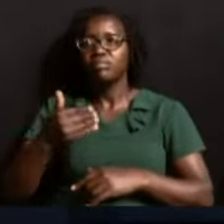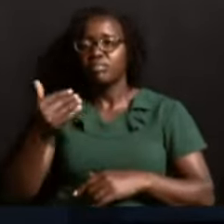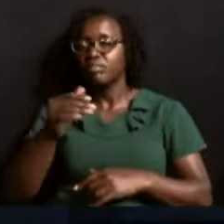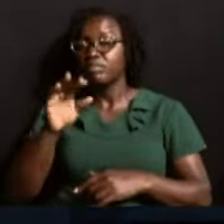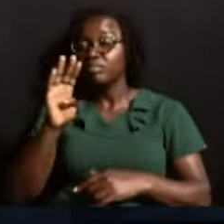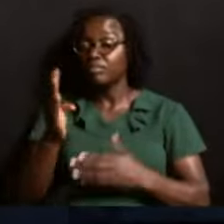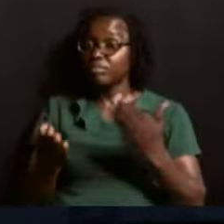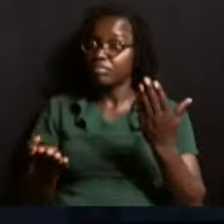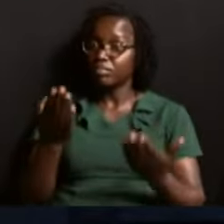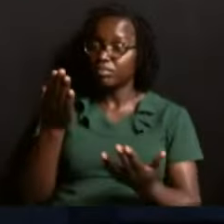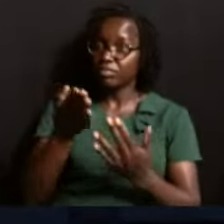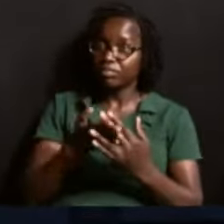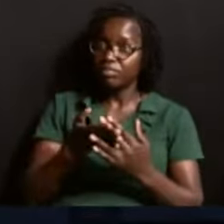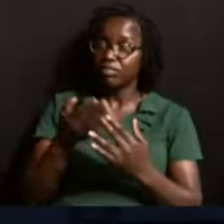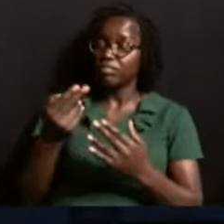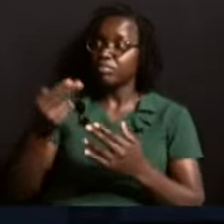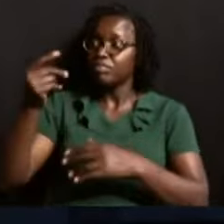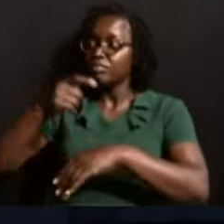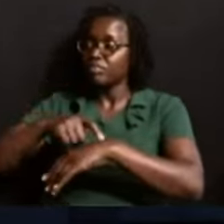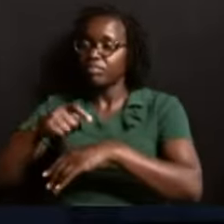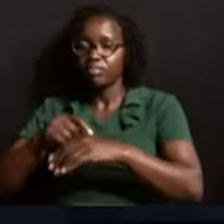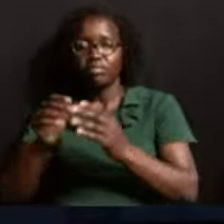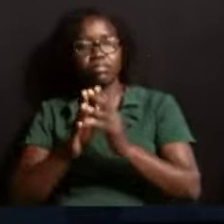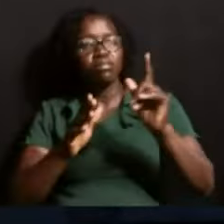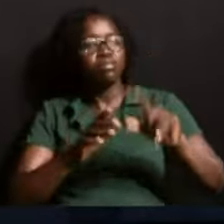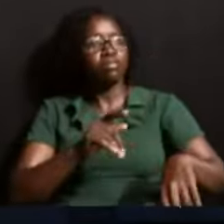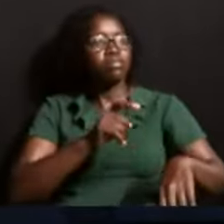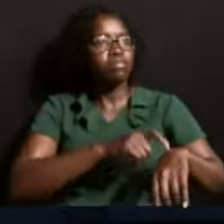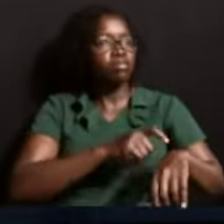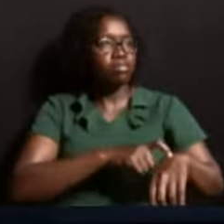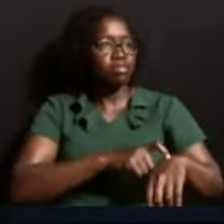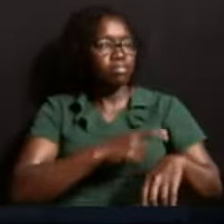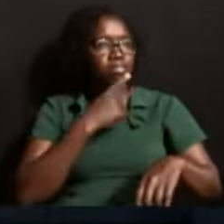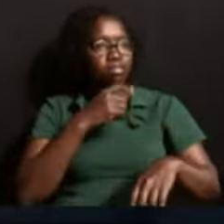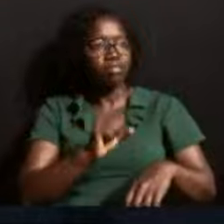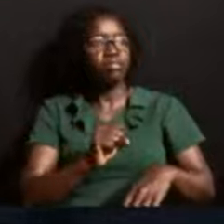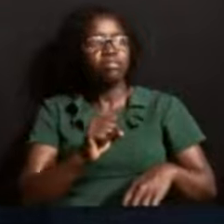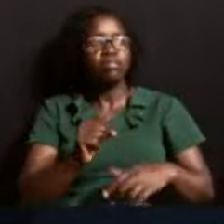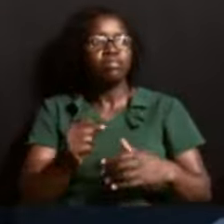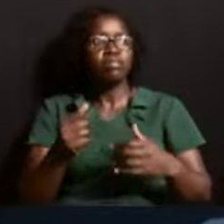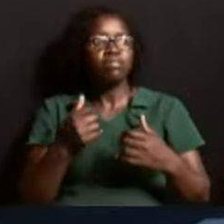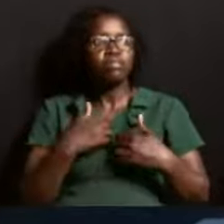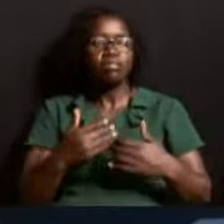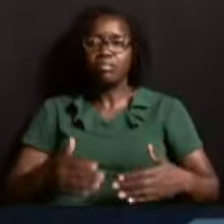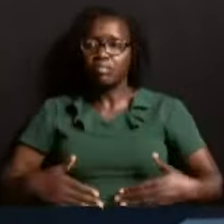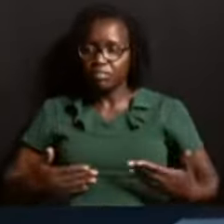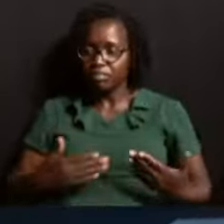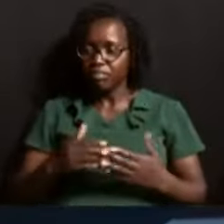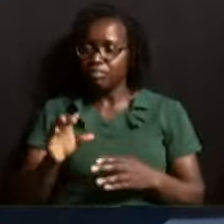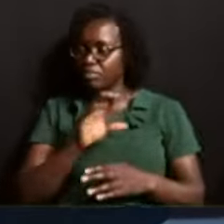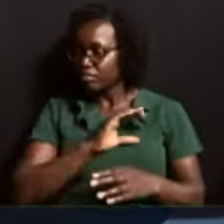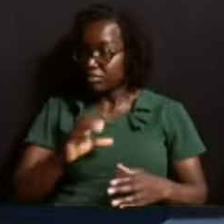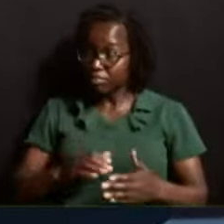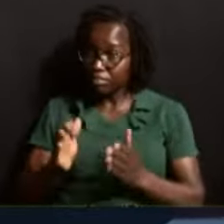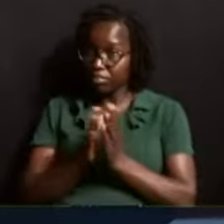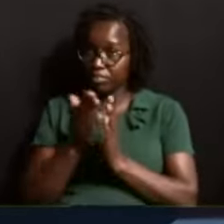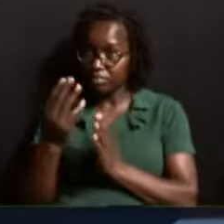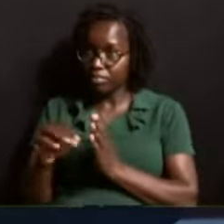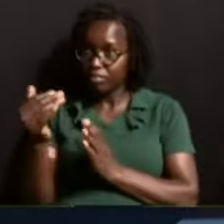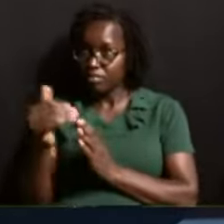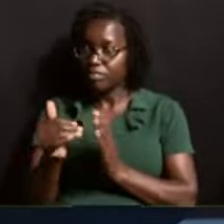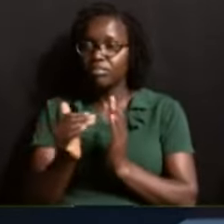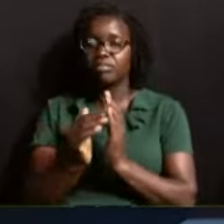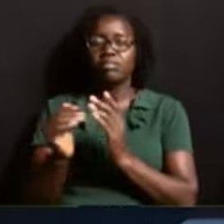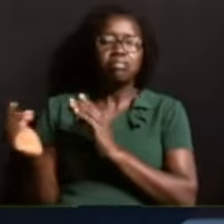balance between high moments and low moments. So they were happy, Christ was in their midst, and yet